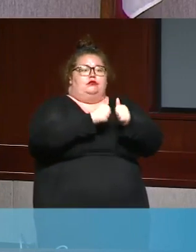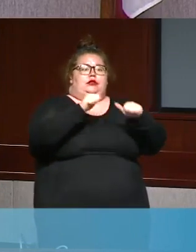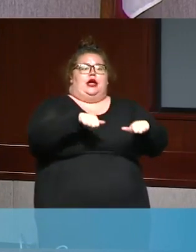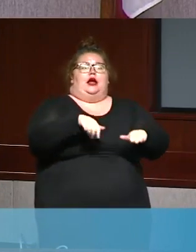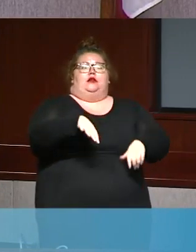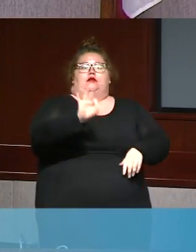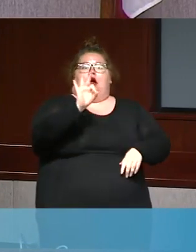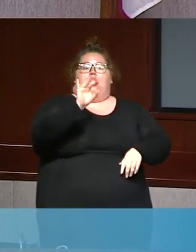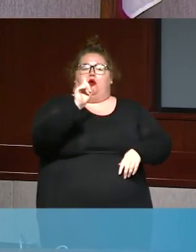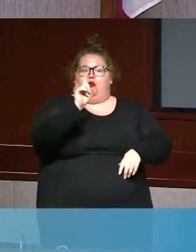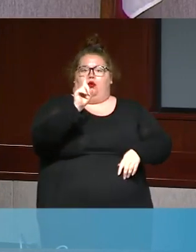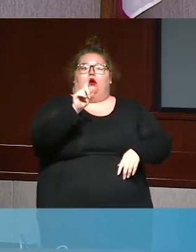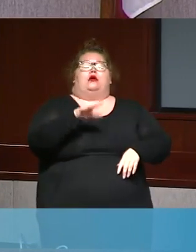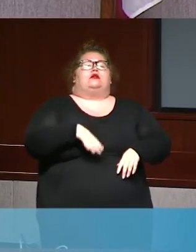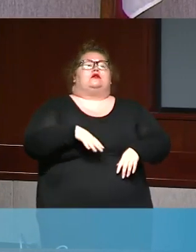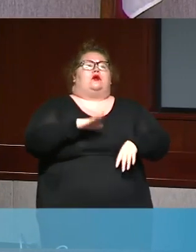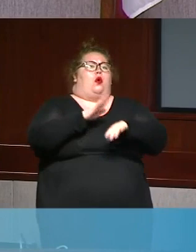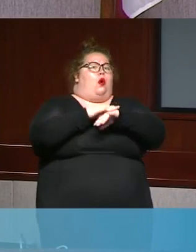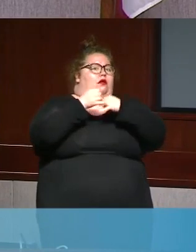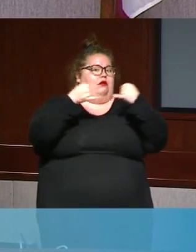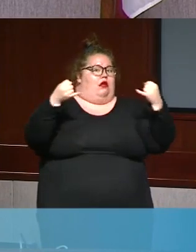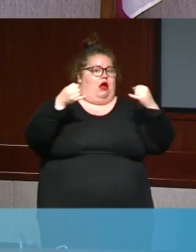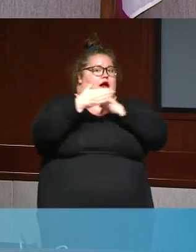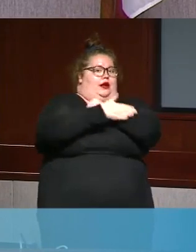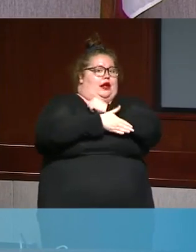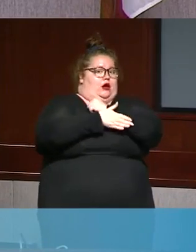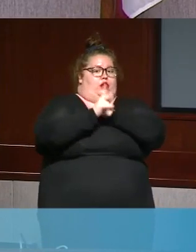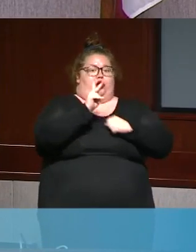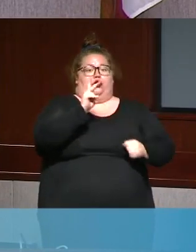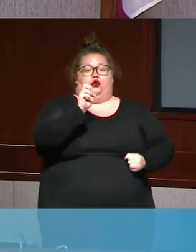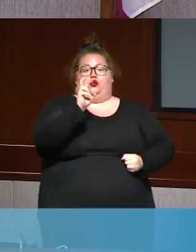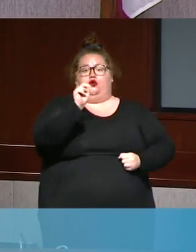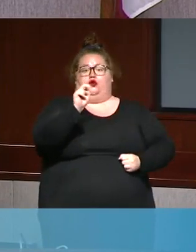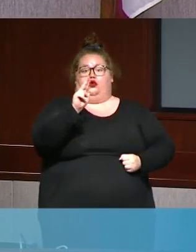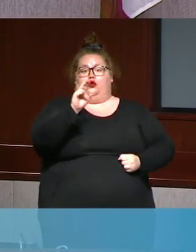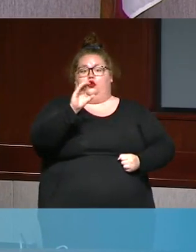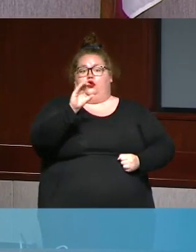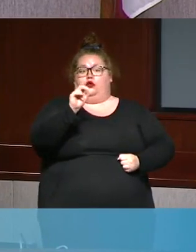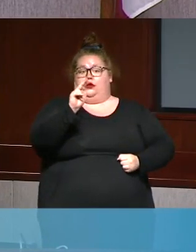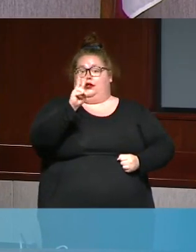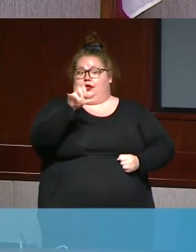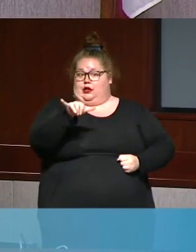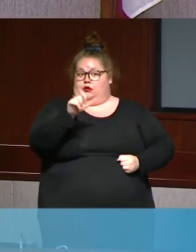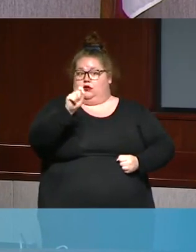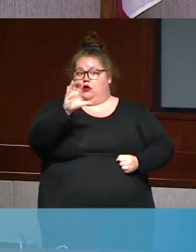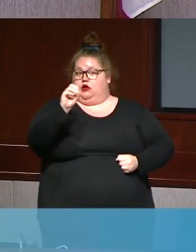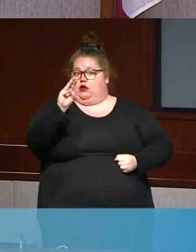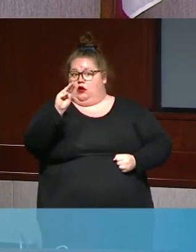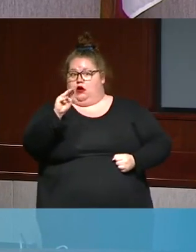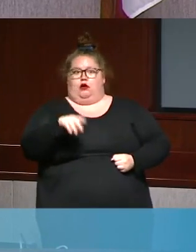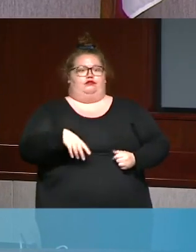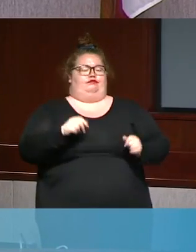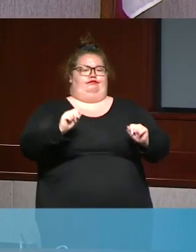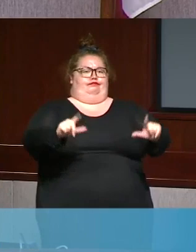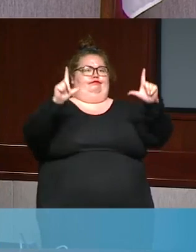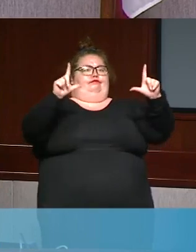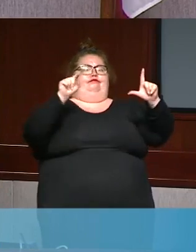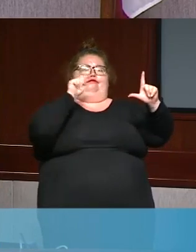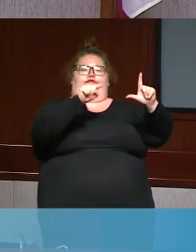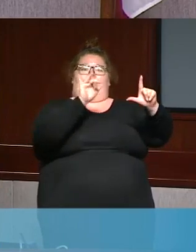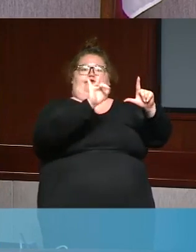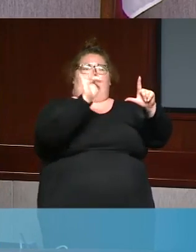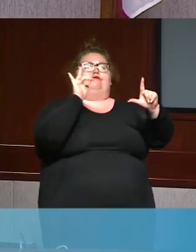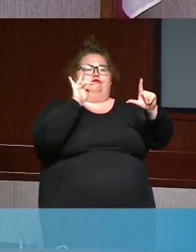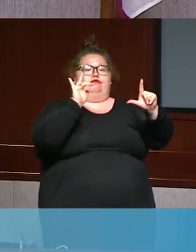directly on the county's website. That's kerncounty.com. It's front and center. You can't miss it. For those